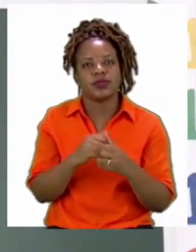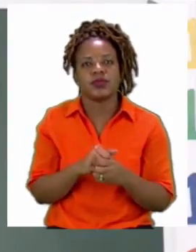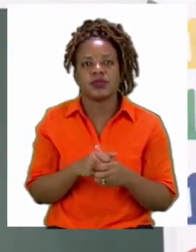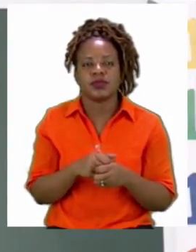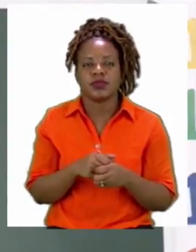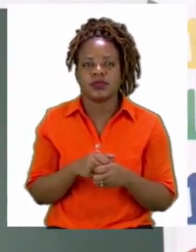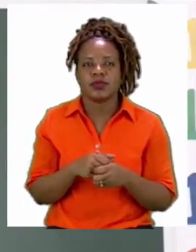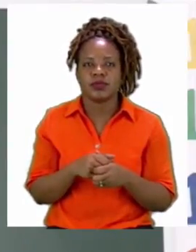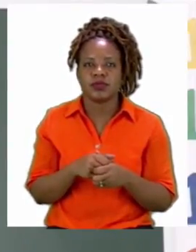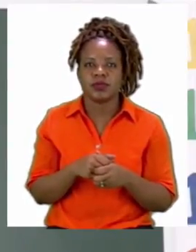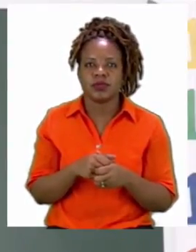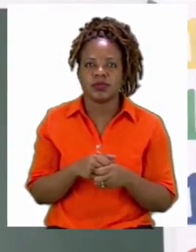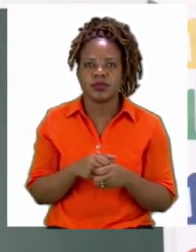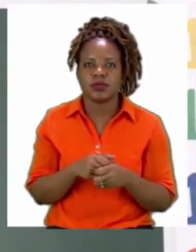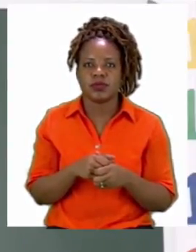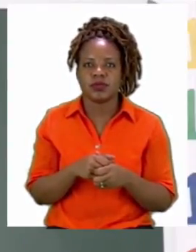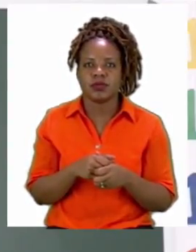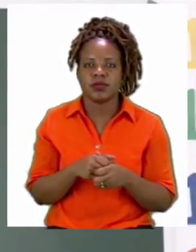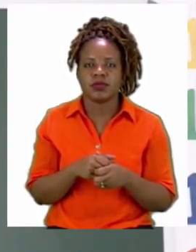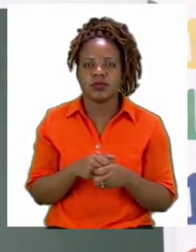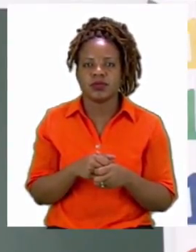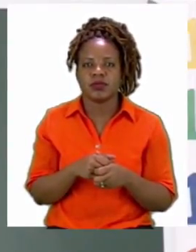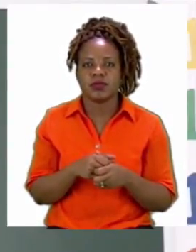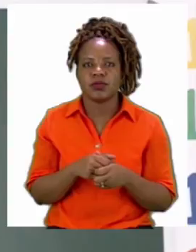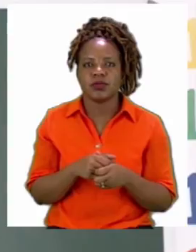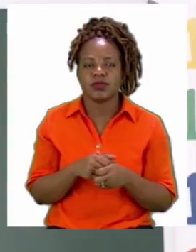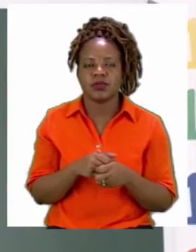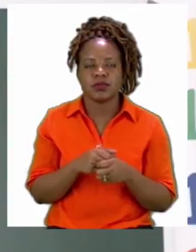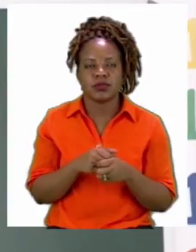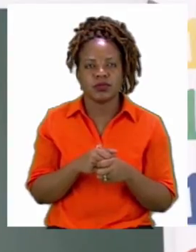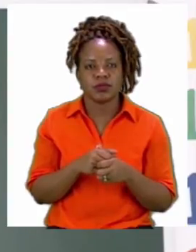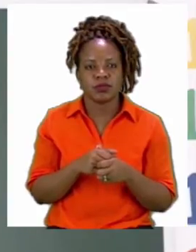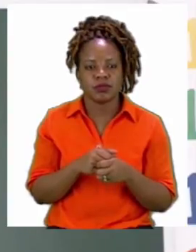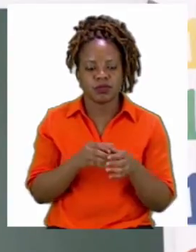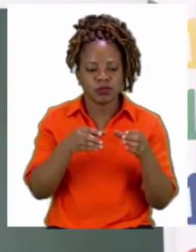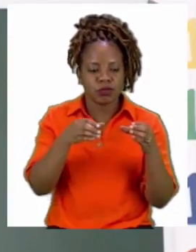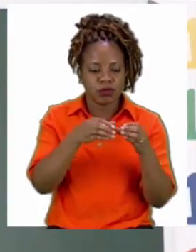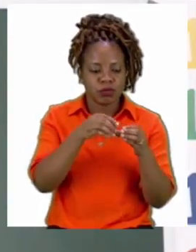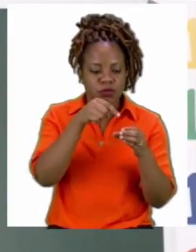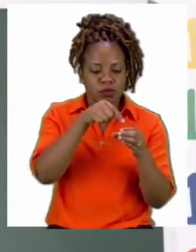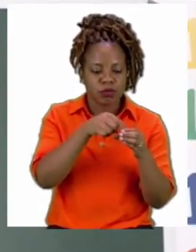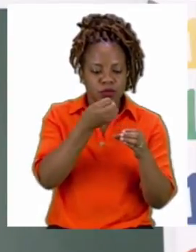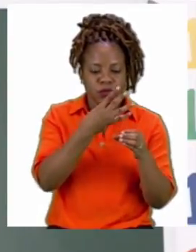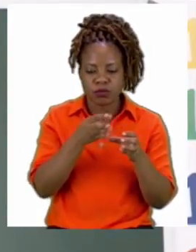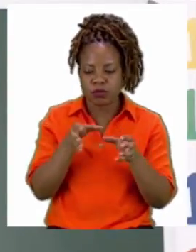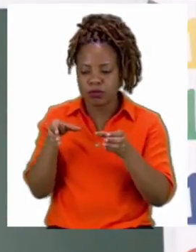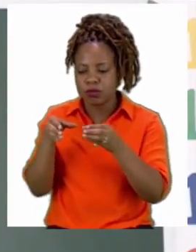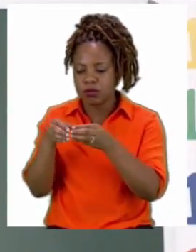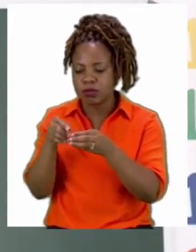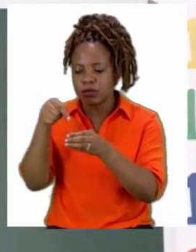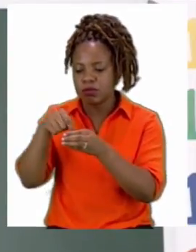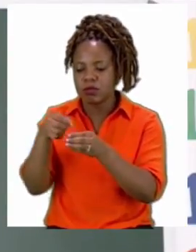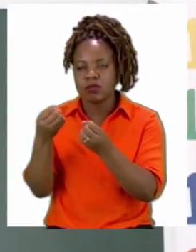to find out how many there are by counting what is in both sets and adding them together. So we